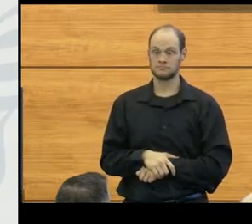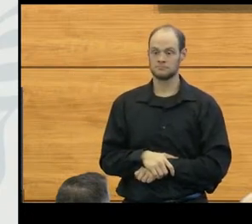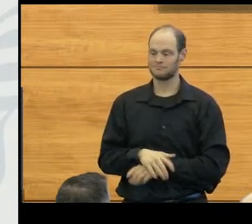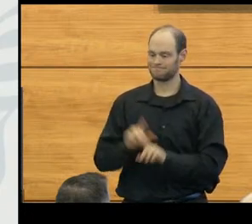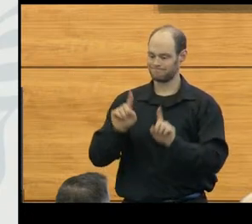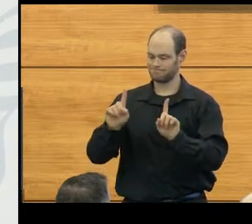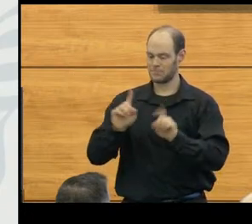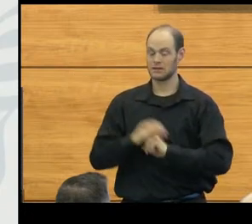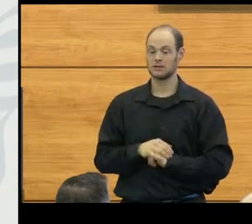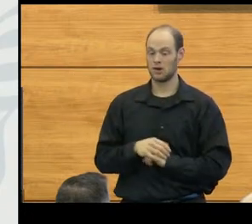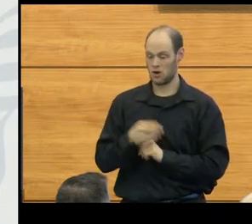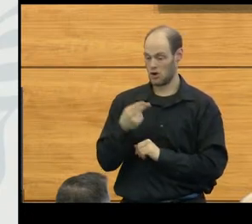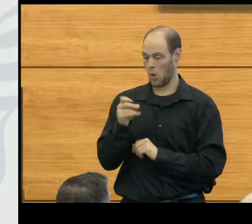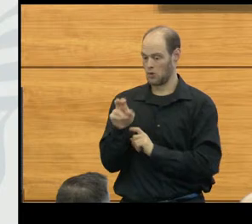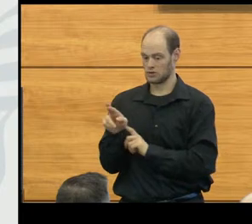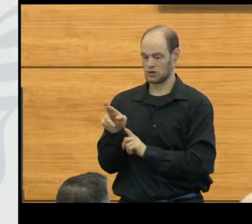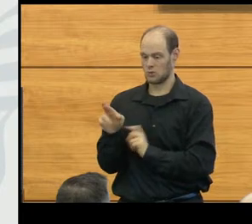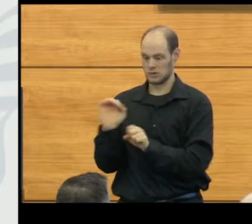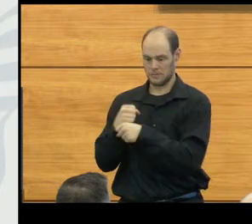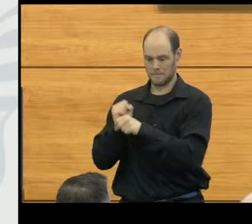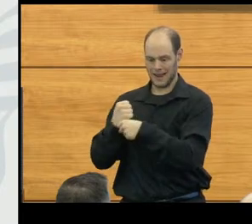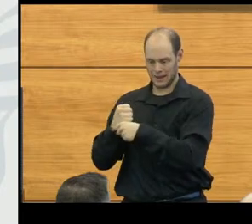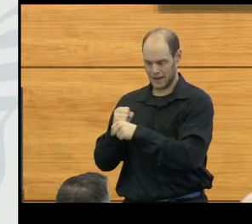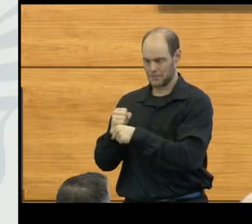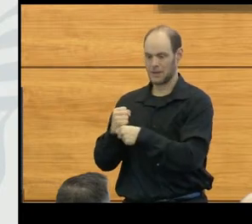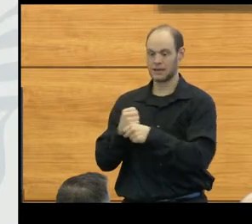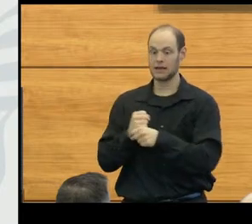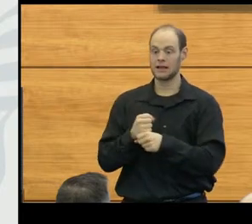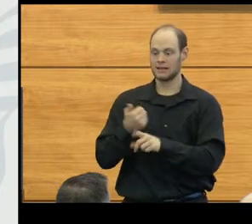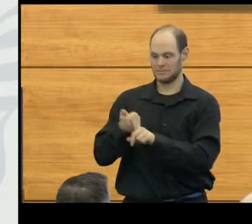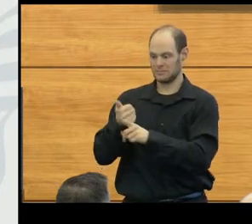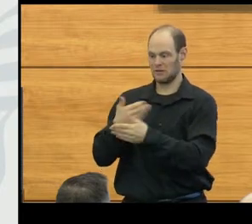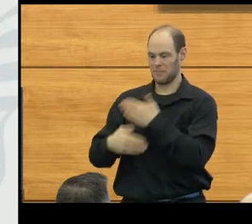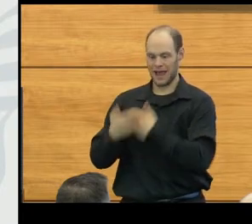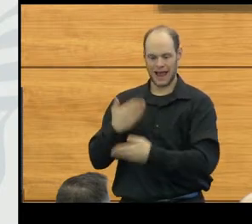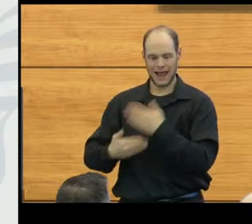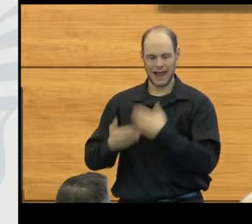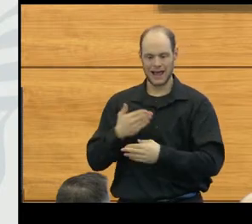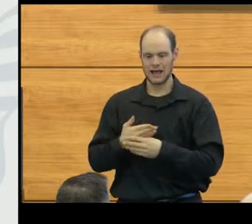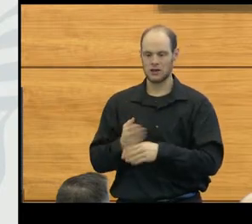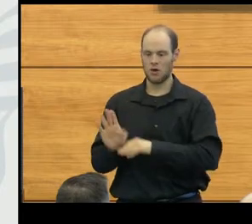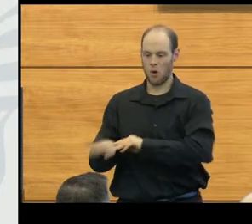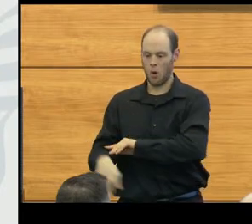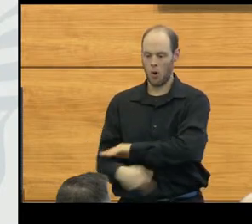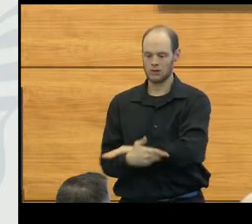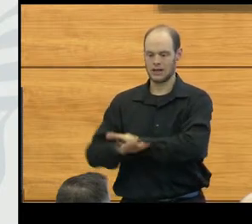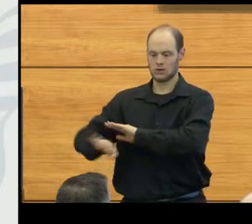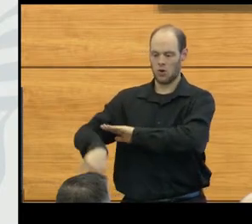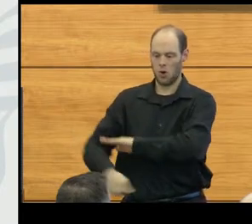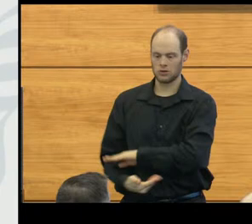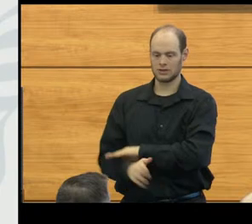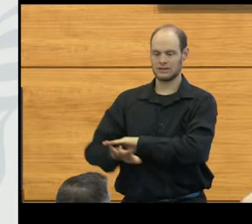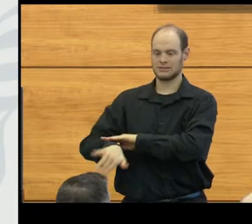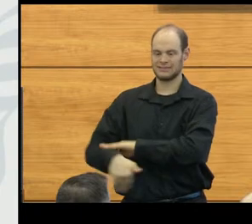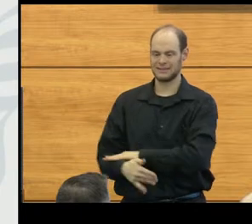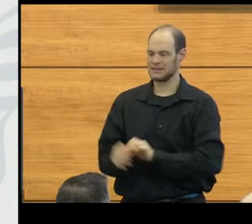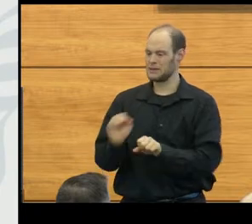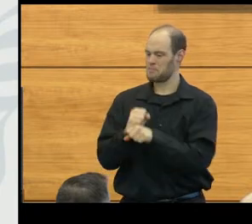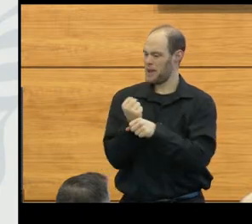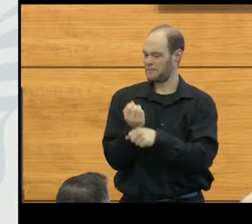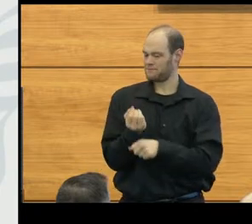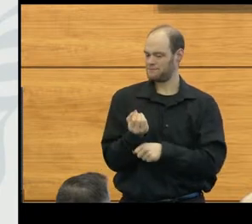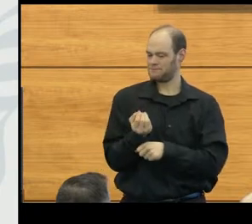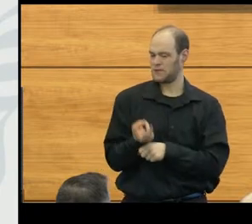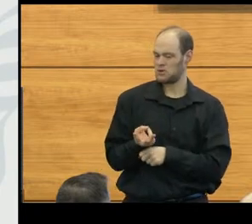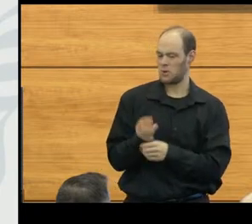But Halter was making these valves by hand all night long. He could only create very few